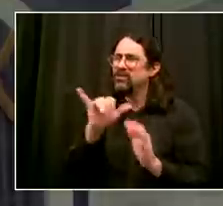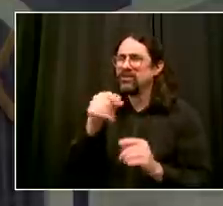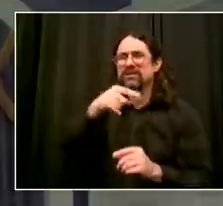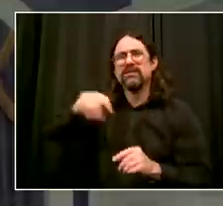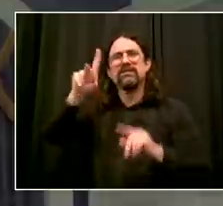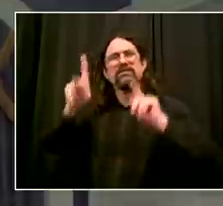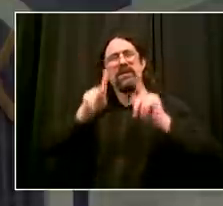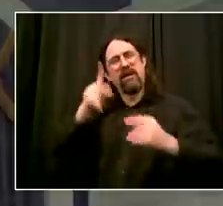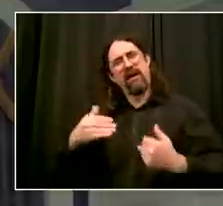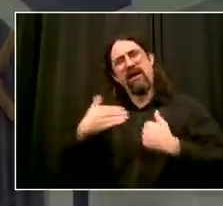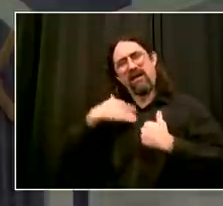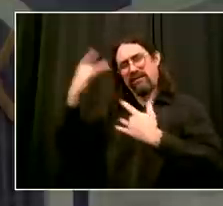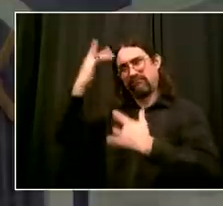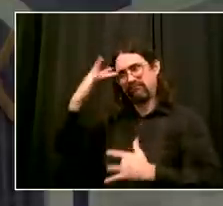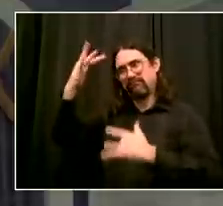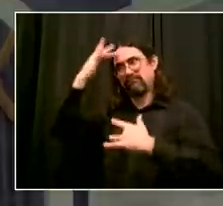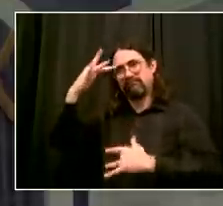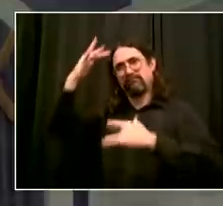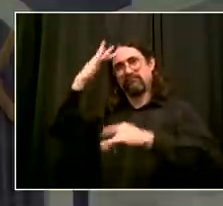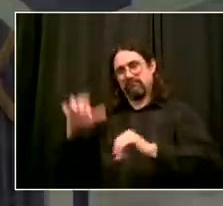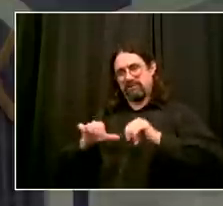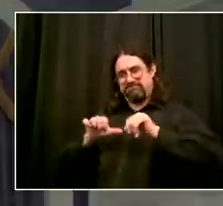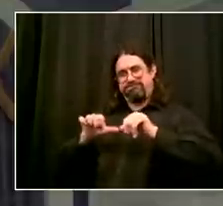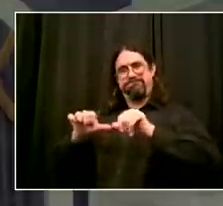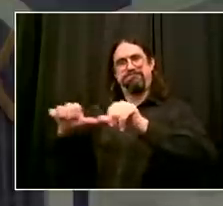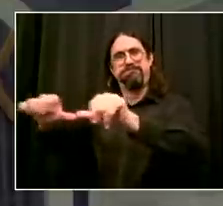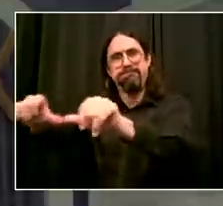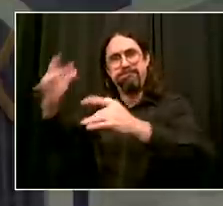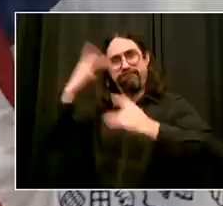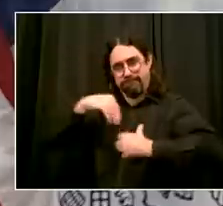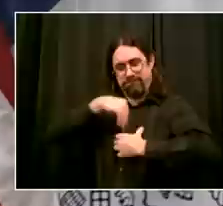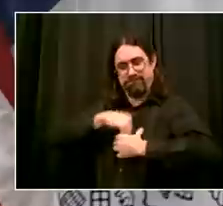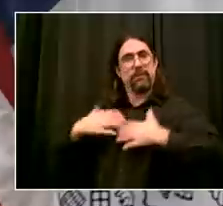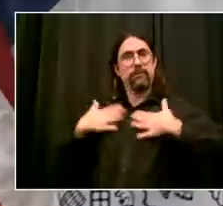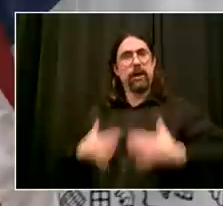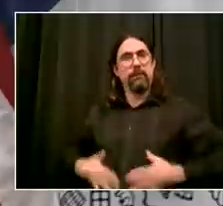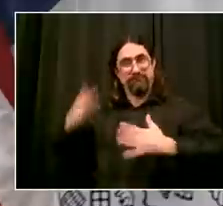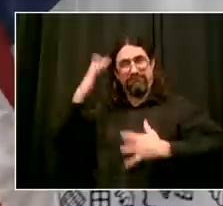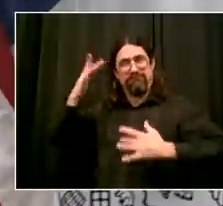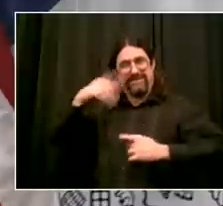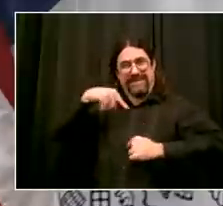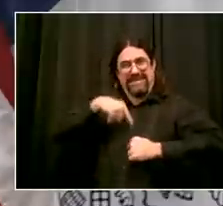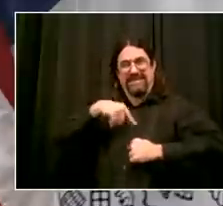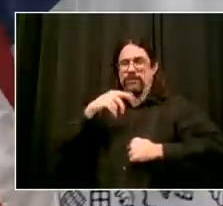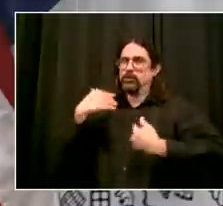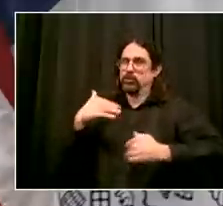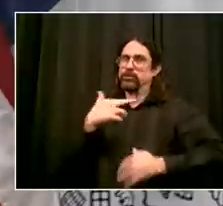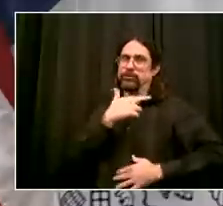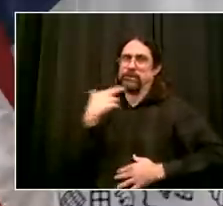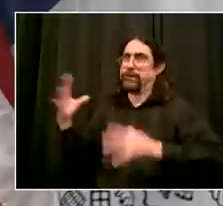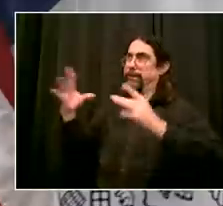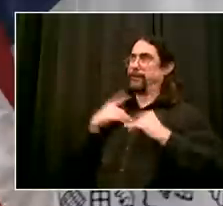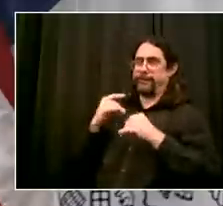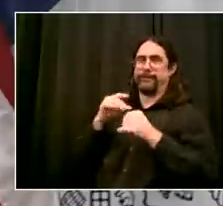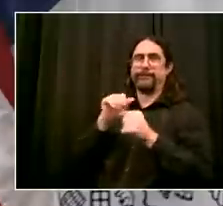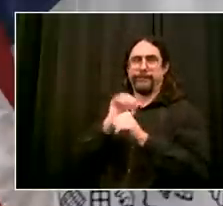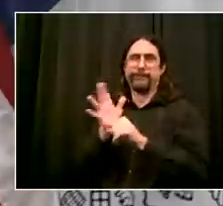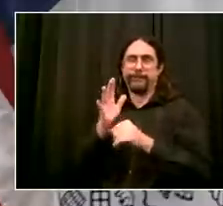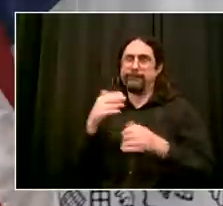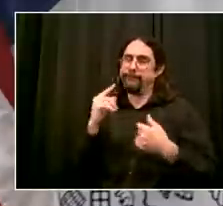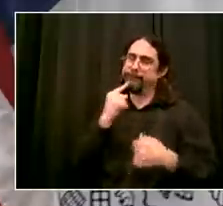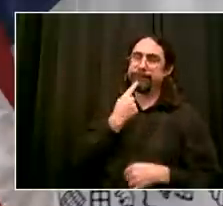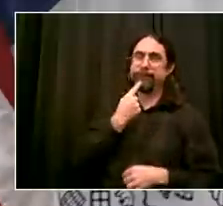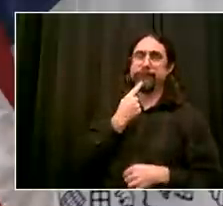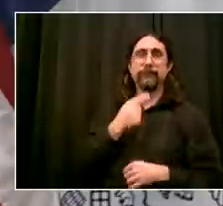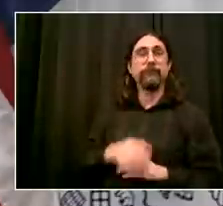wanted to ask about testing for students. I understand that pre-K and kindergarten students don't have to submit COVID